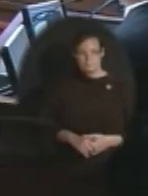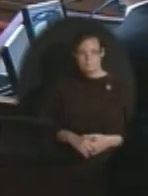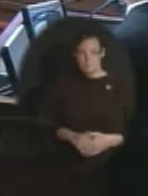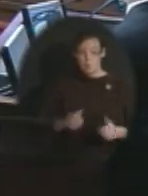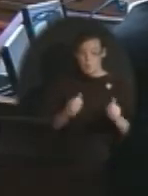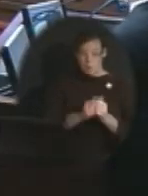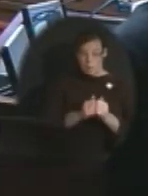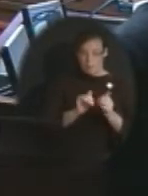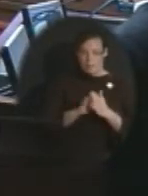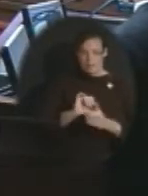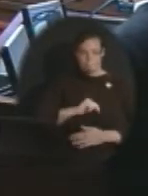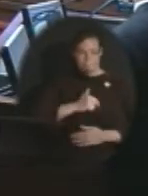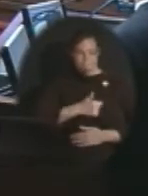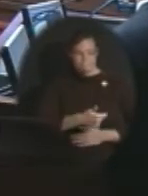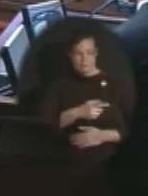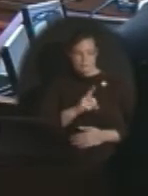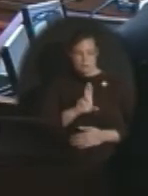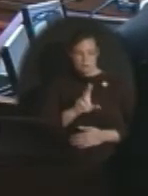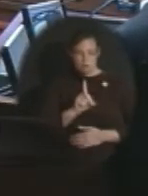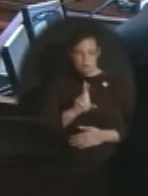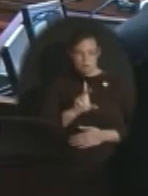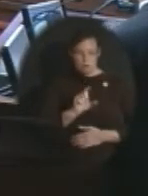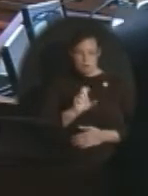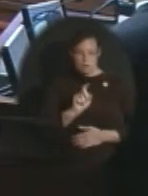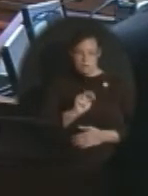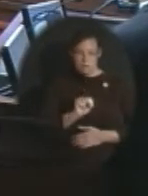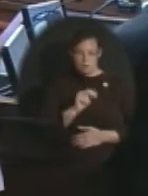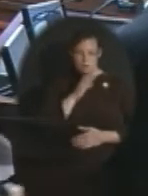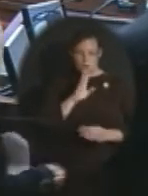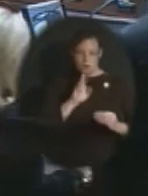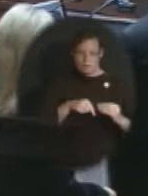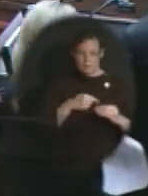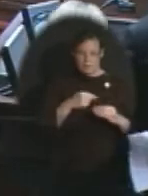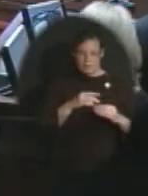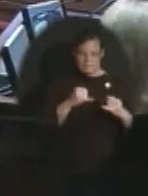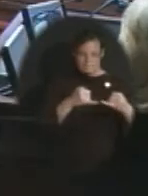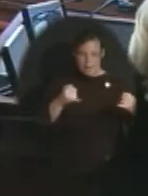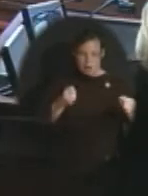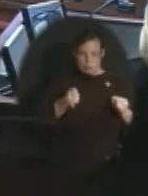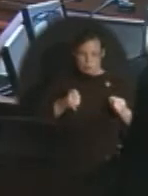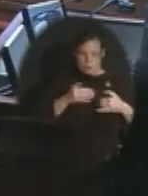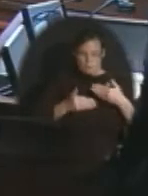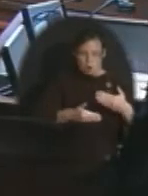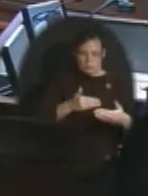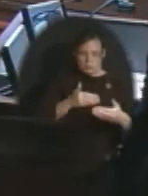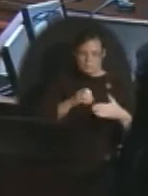With that, I'll turn it over to Dr. Dugan, who will talk a little bit about the boundary process around Elementary 35.